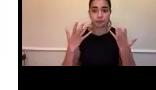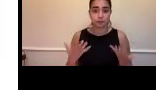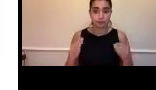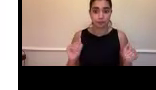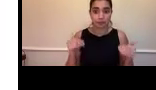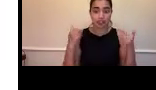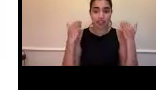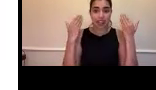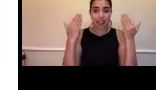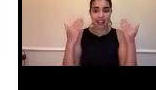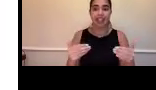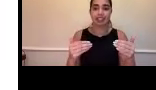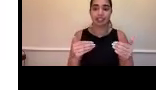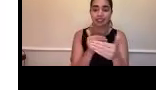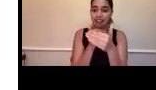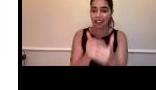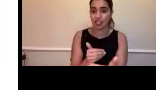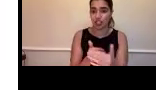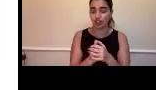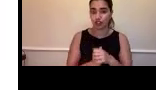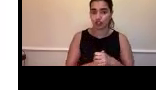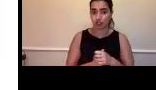next stage,